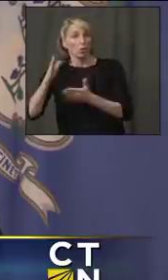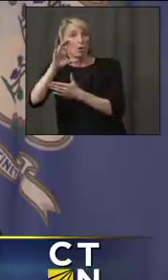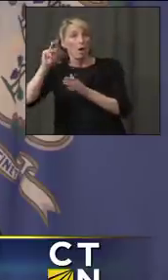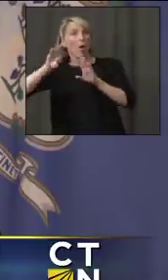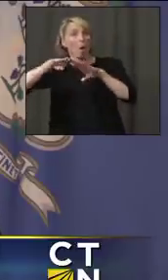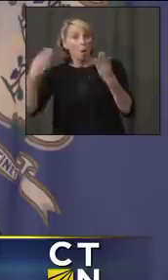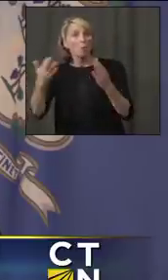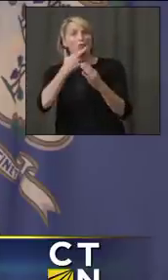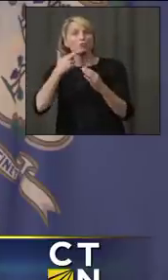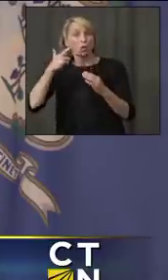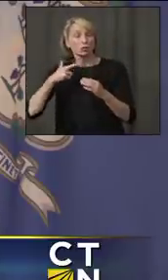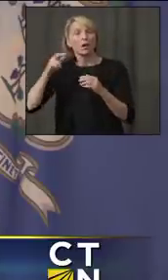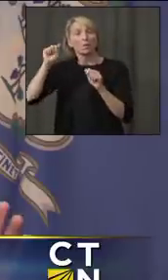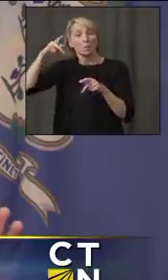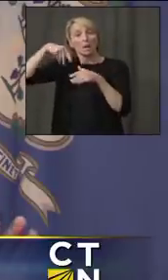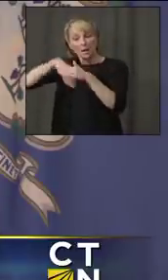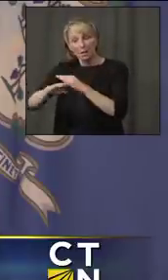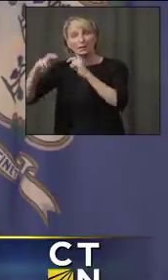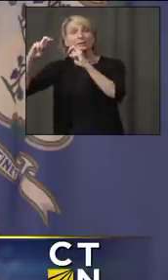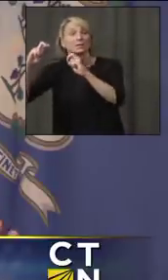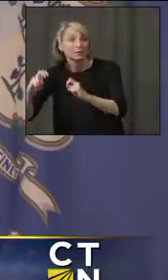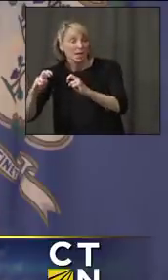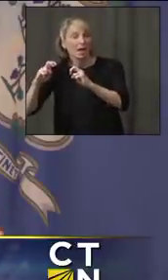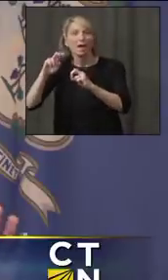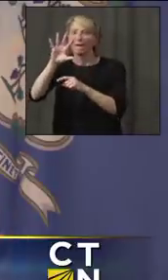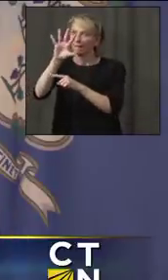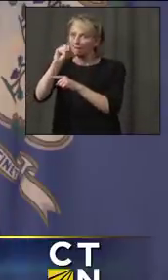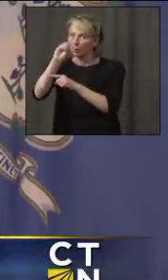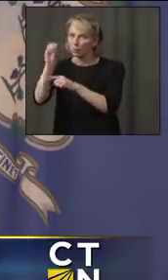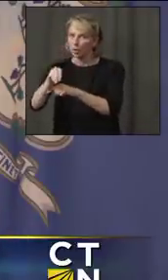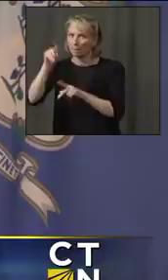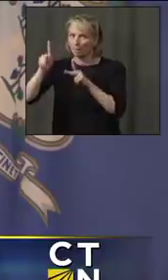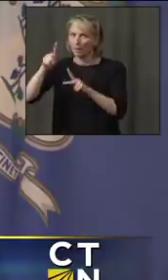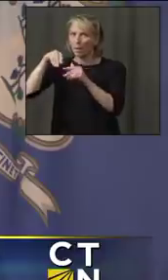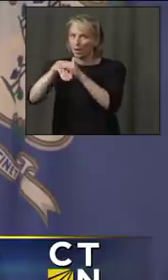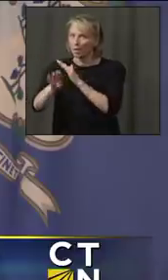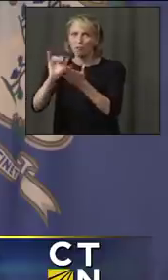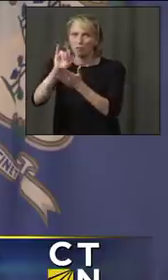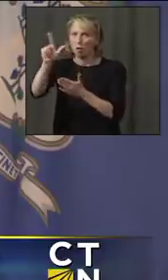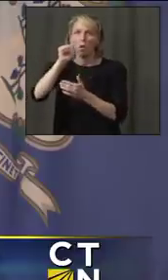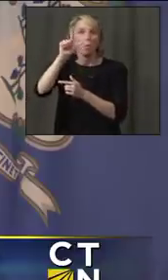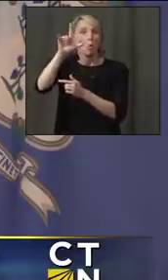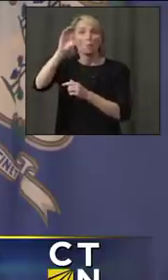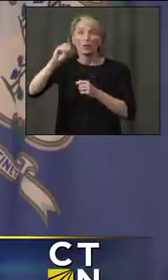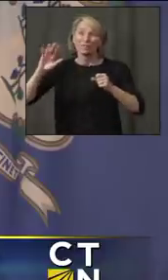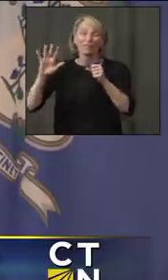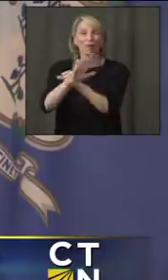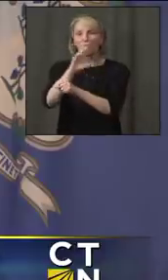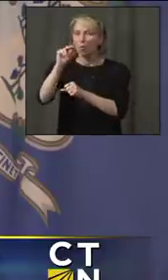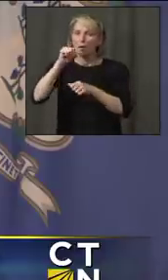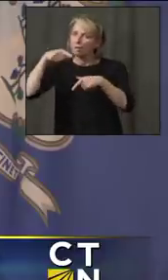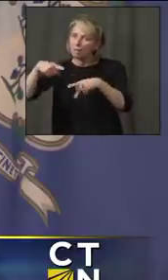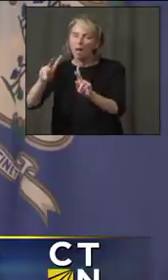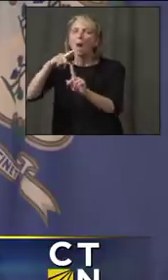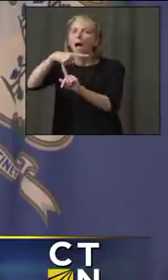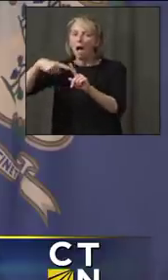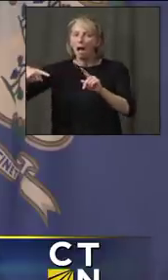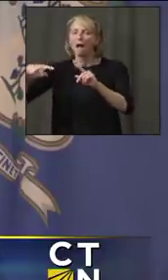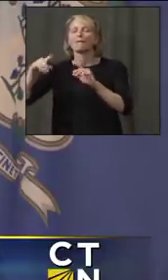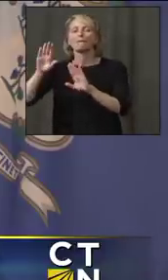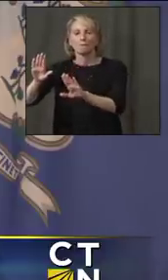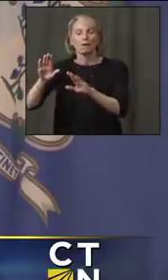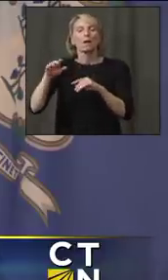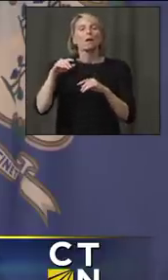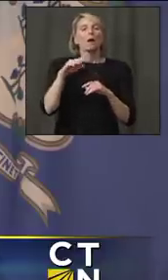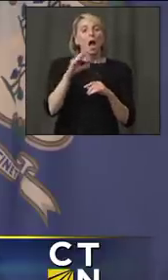good position. I respect what Phil did, looking at Texas and some other places, said that maybe we'll hold off. I think we're in a good place